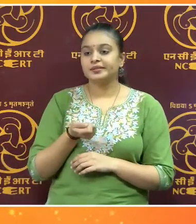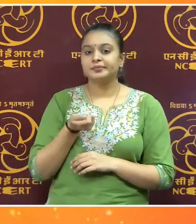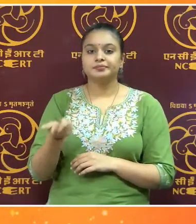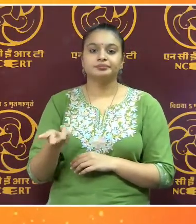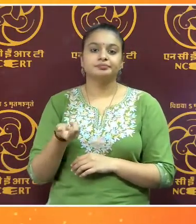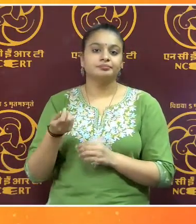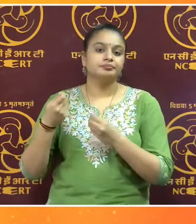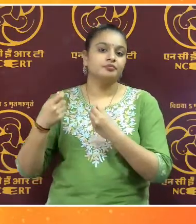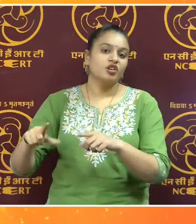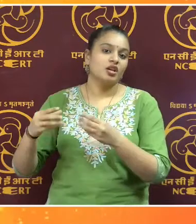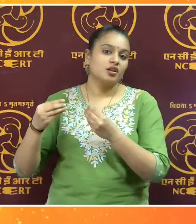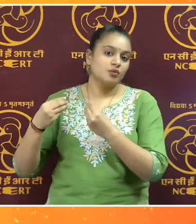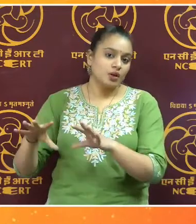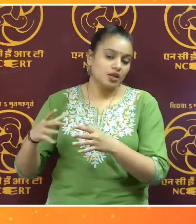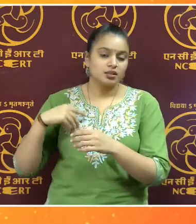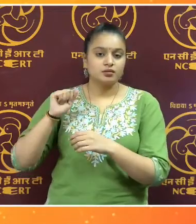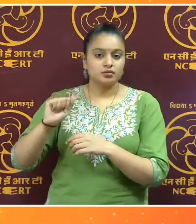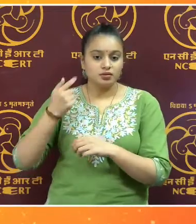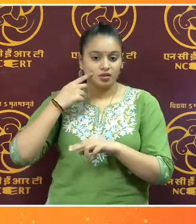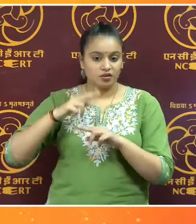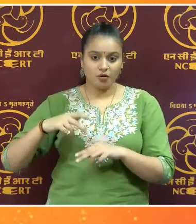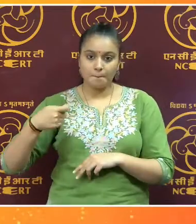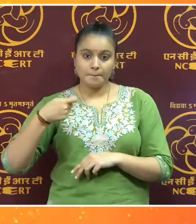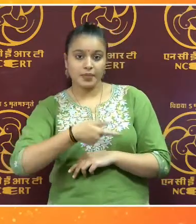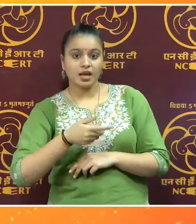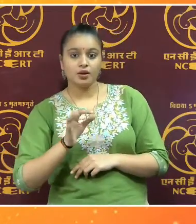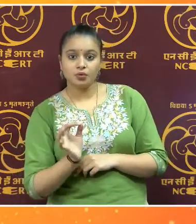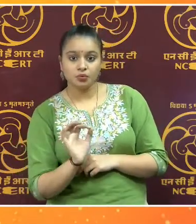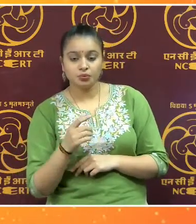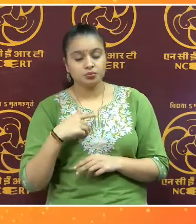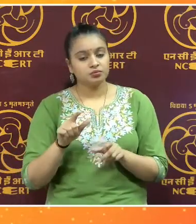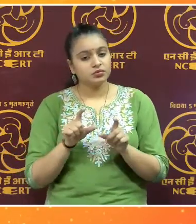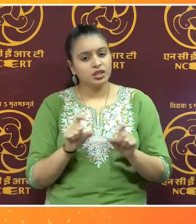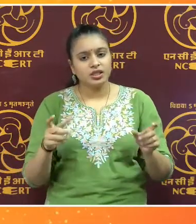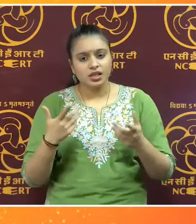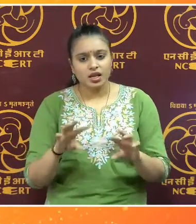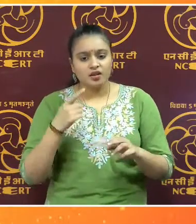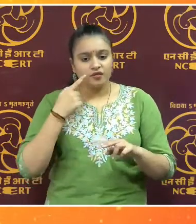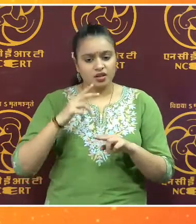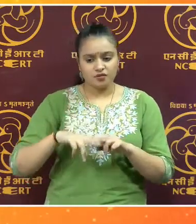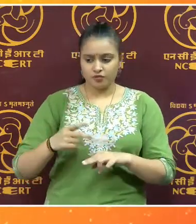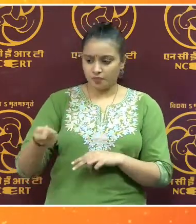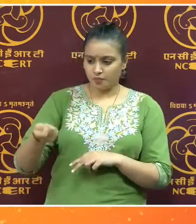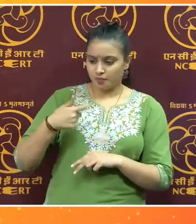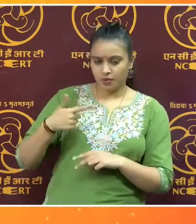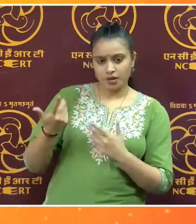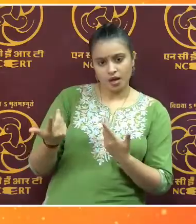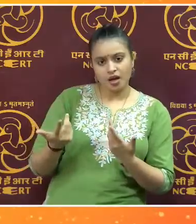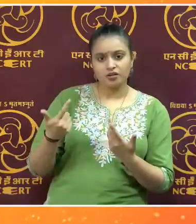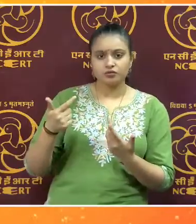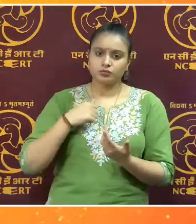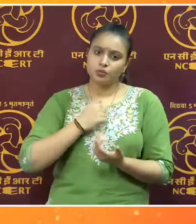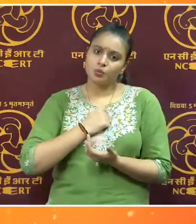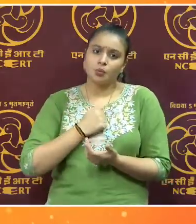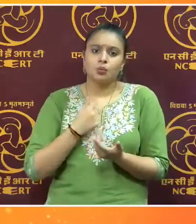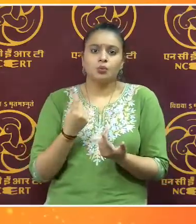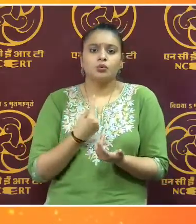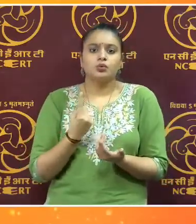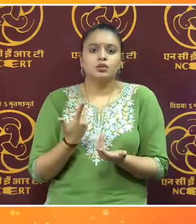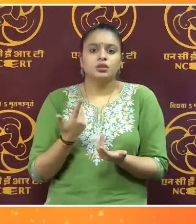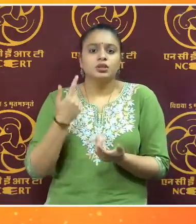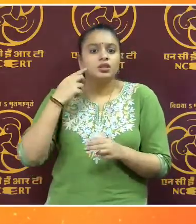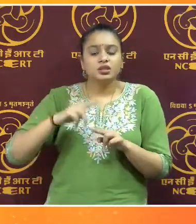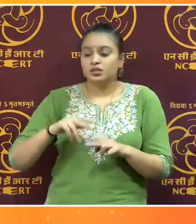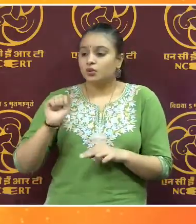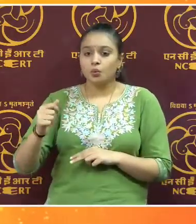friends. After all, he doesn't even pay me. So it's very justified that if I take the money, it's ultimately mine only because he's not paying